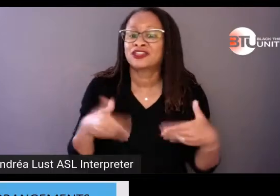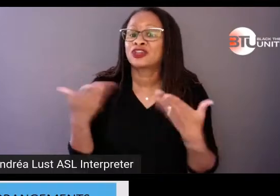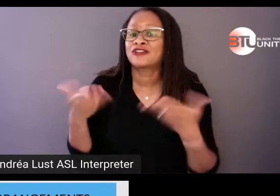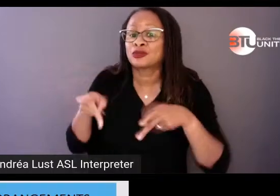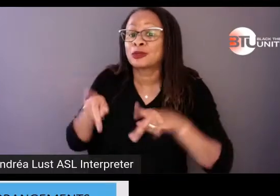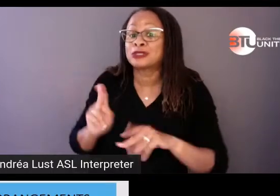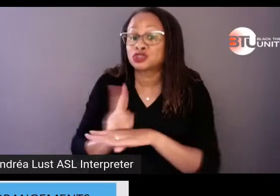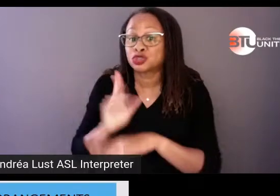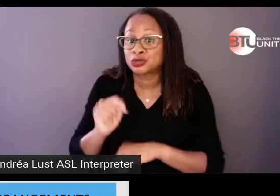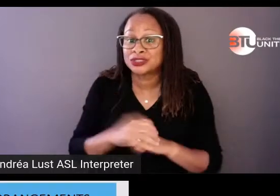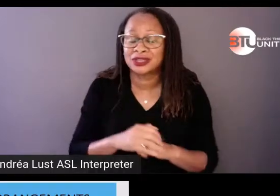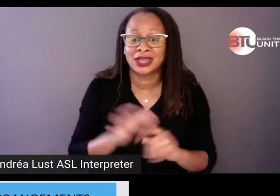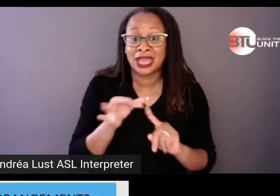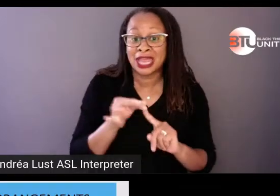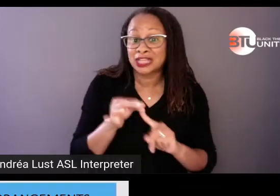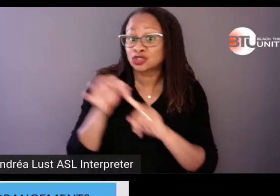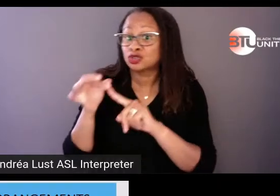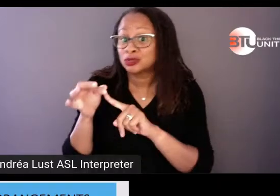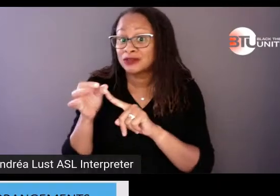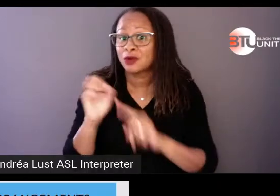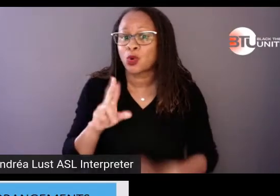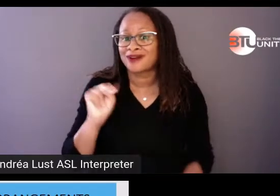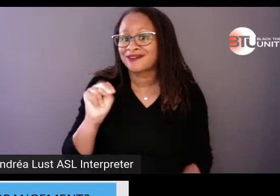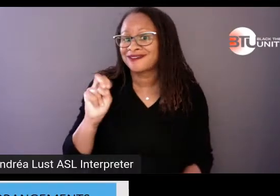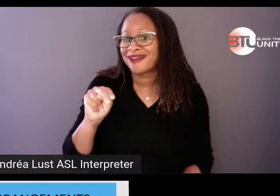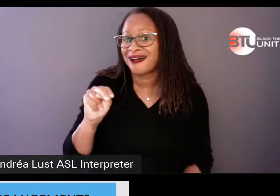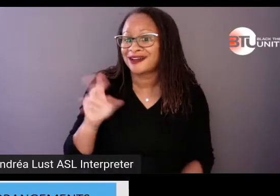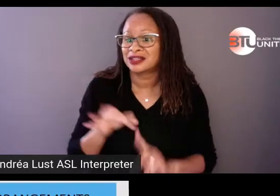Is it exclusive or non-exclusive? It's probably